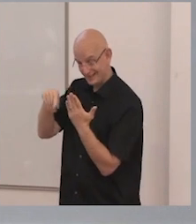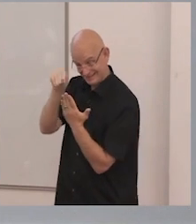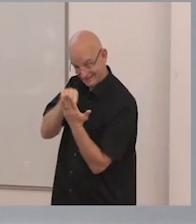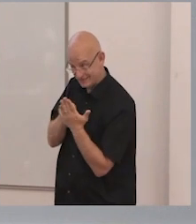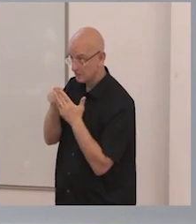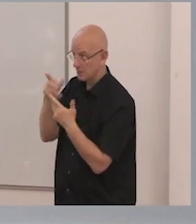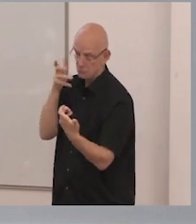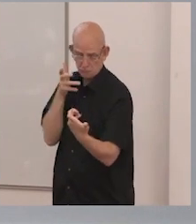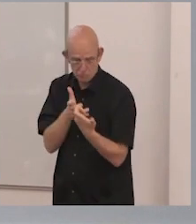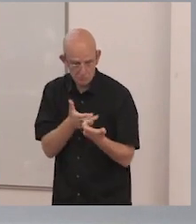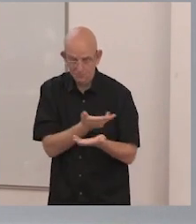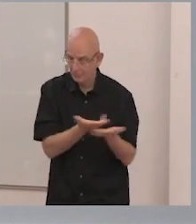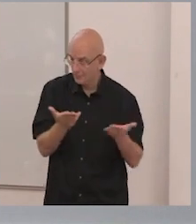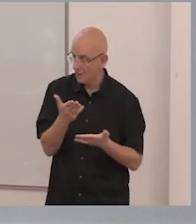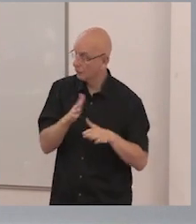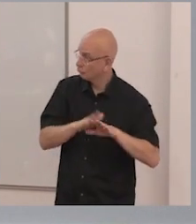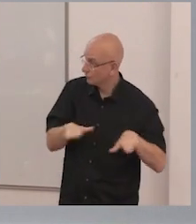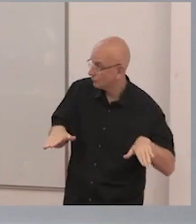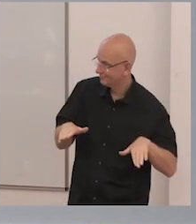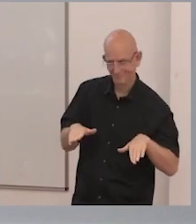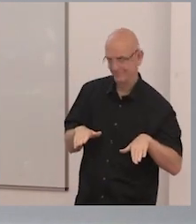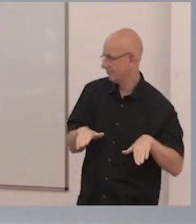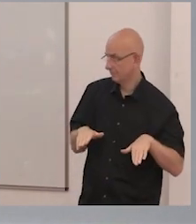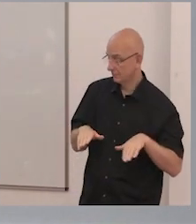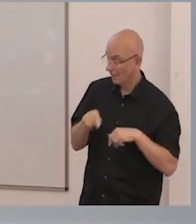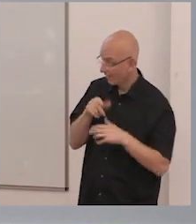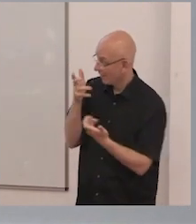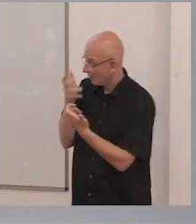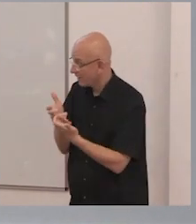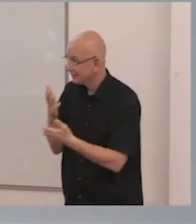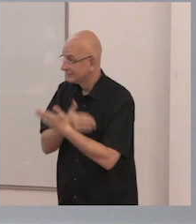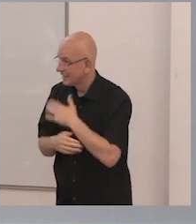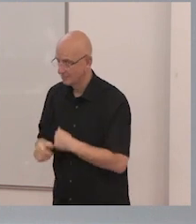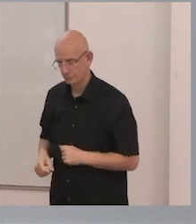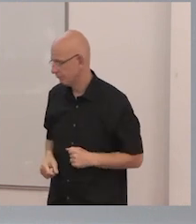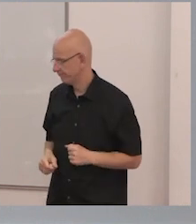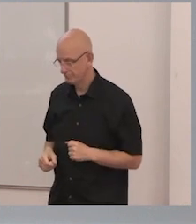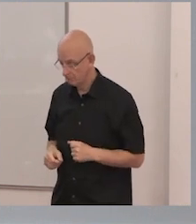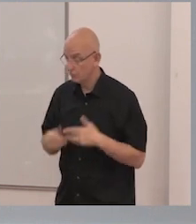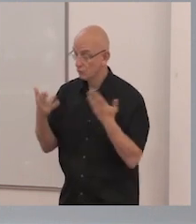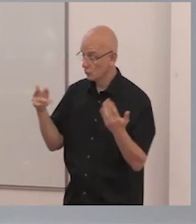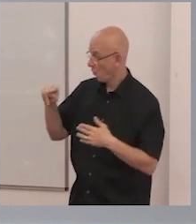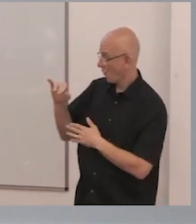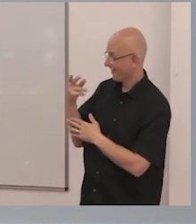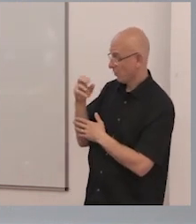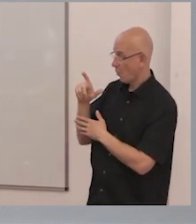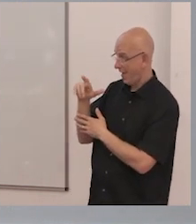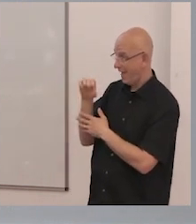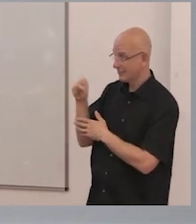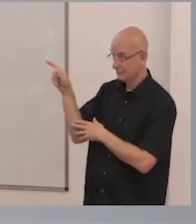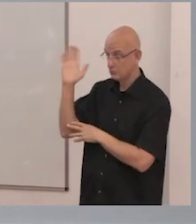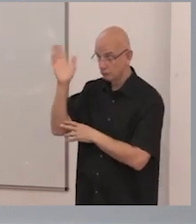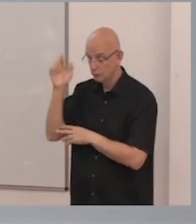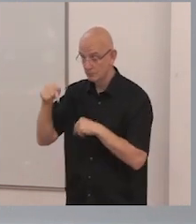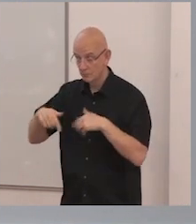And as Nicola reflected earlier on, disabled children and young people have been viewed as problems